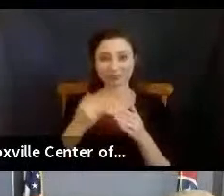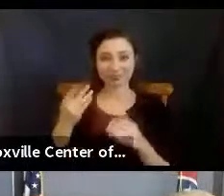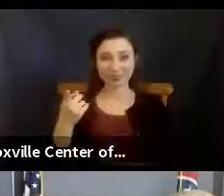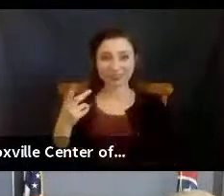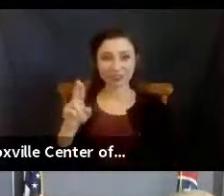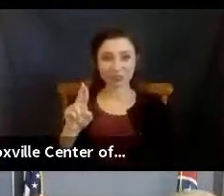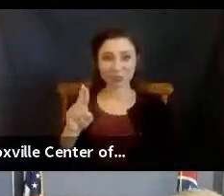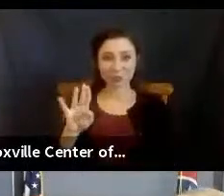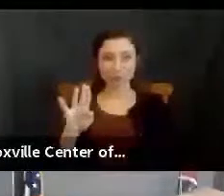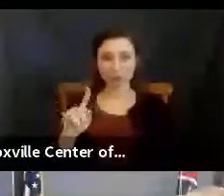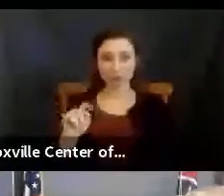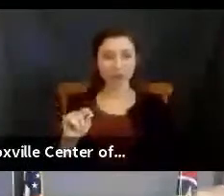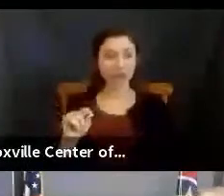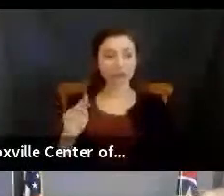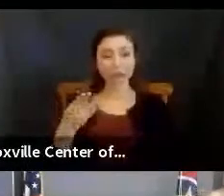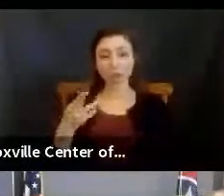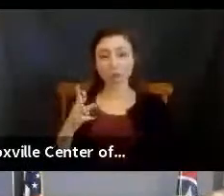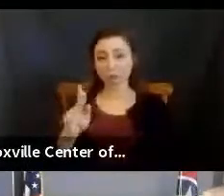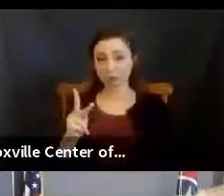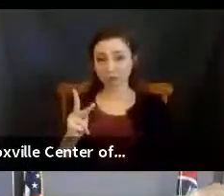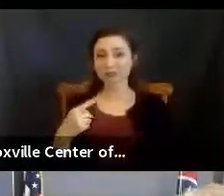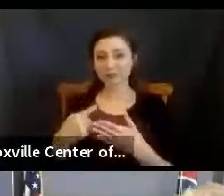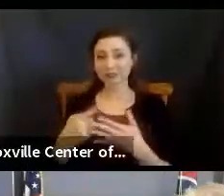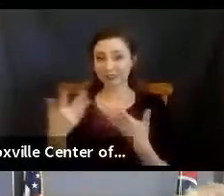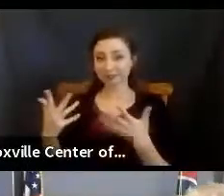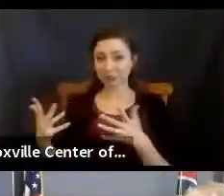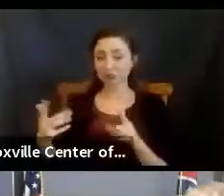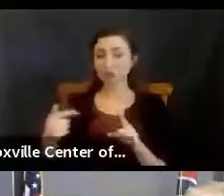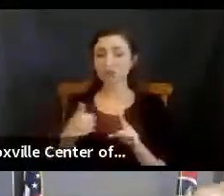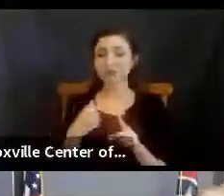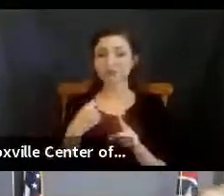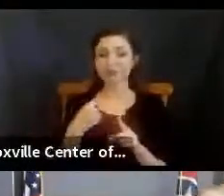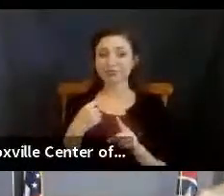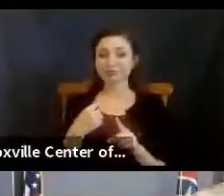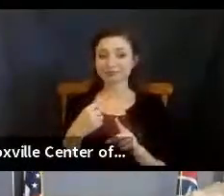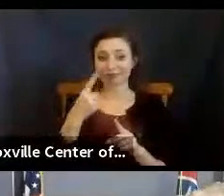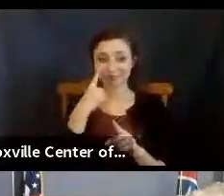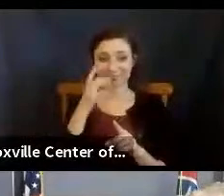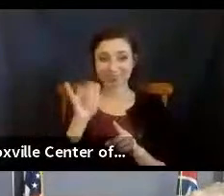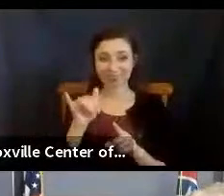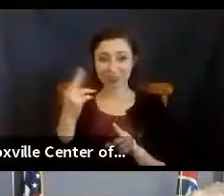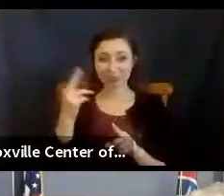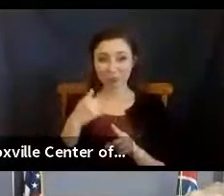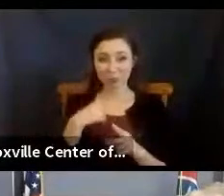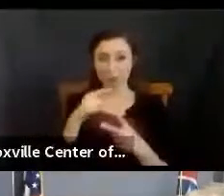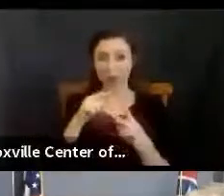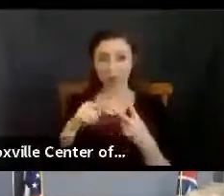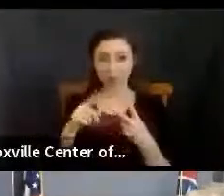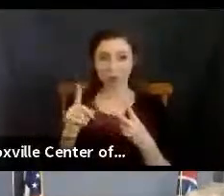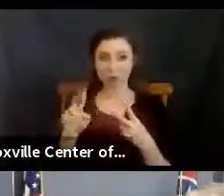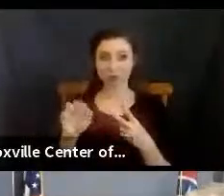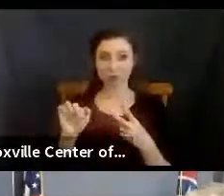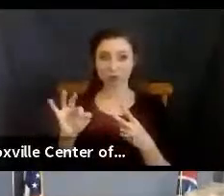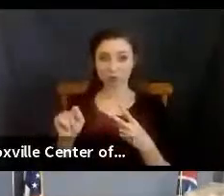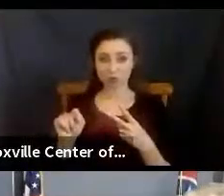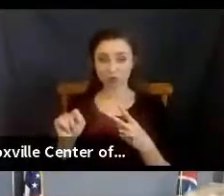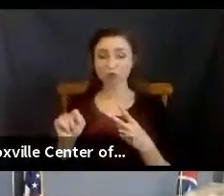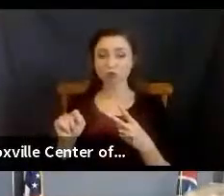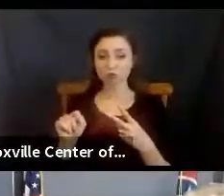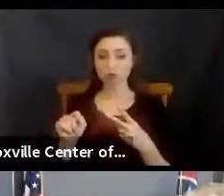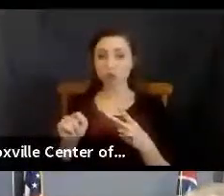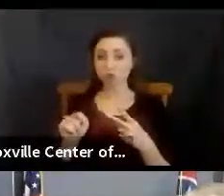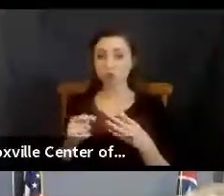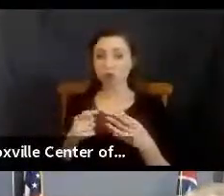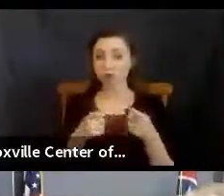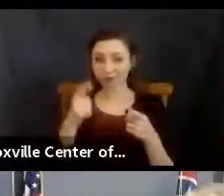did talk about. And therefore, that's why we have 2 draft regulations for us to consider, one